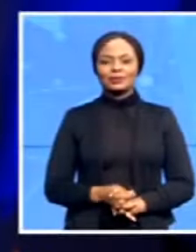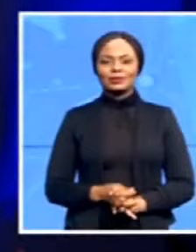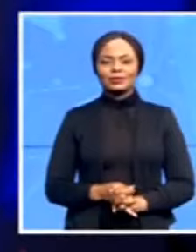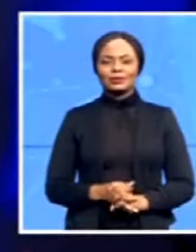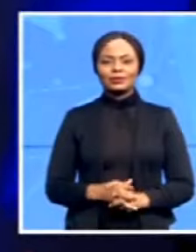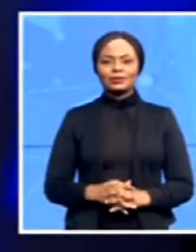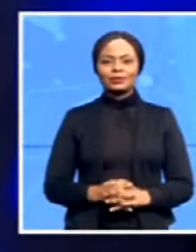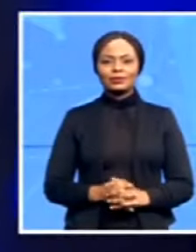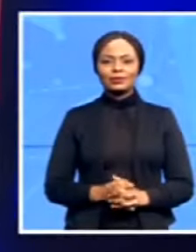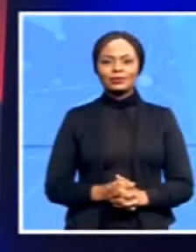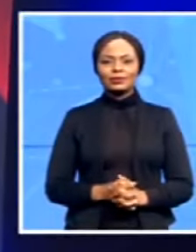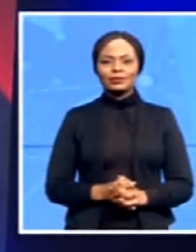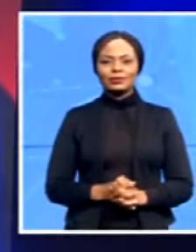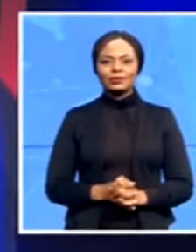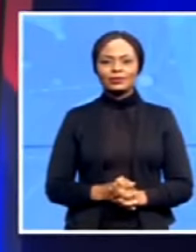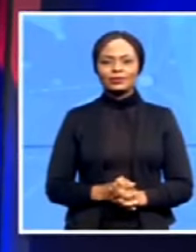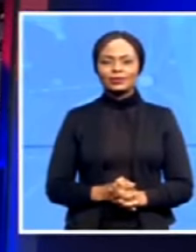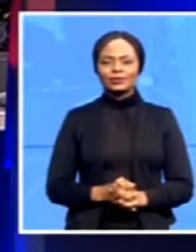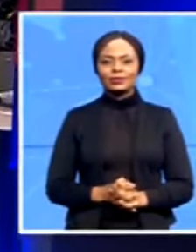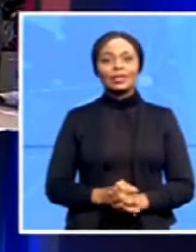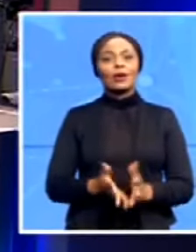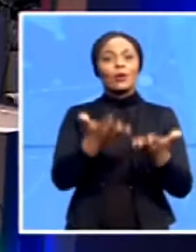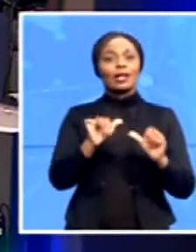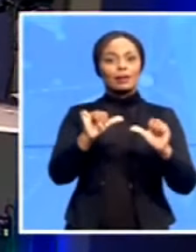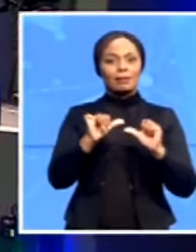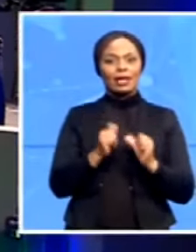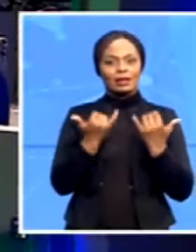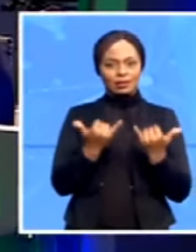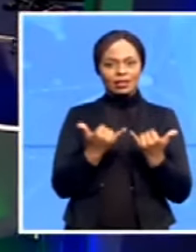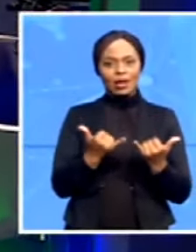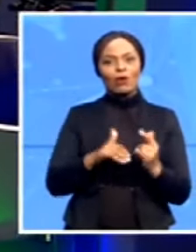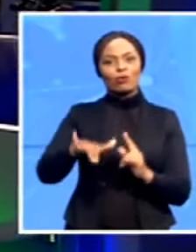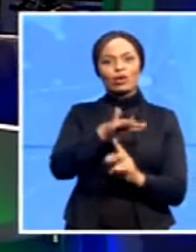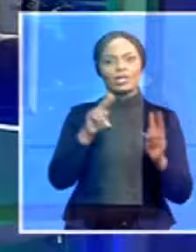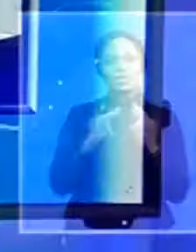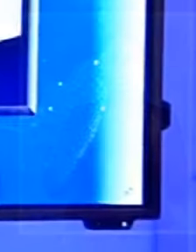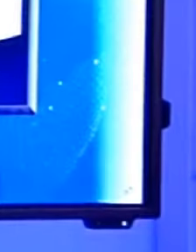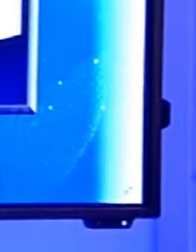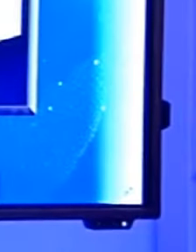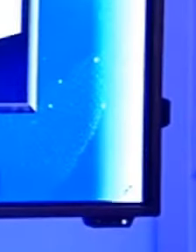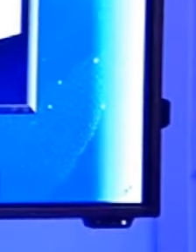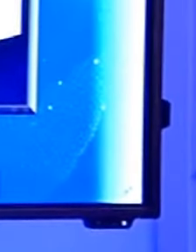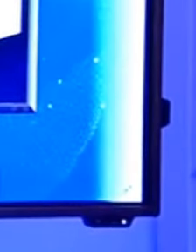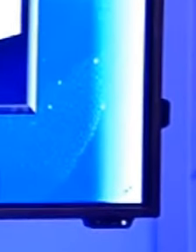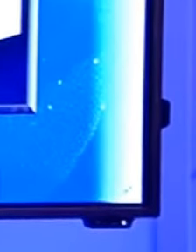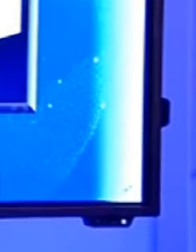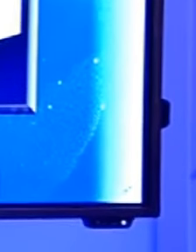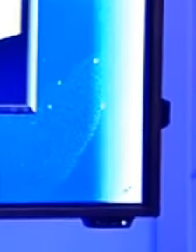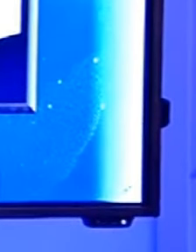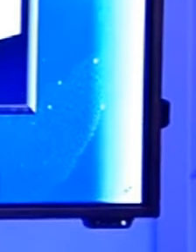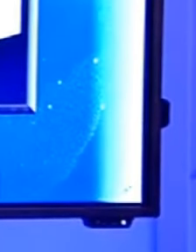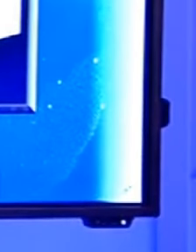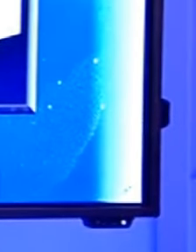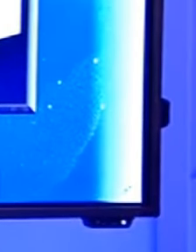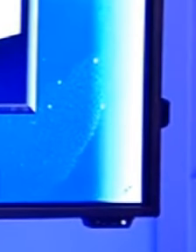Welcome back. We're live from the NROC, the National Results Operations Center, right here in the capital, Pretoria. This is going to be the hive of activity very, very